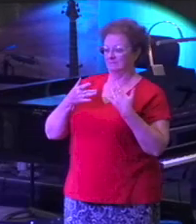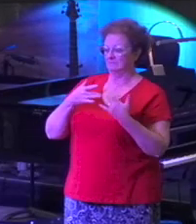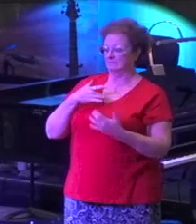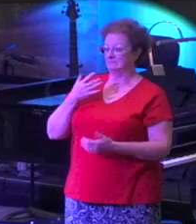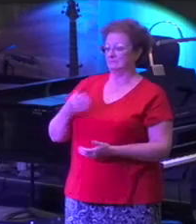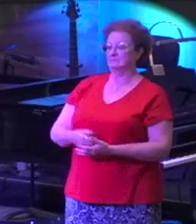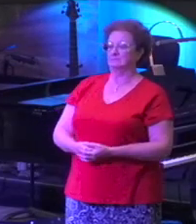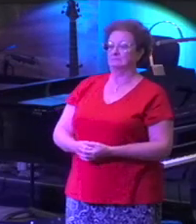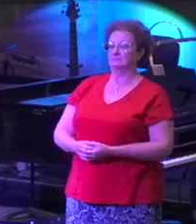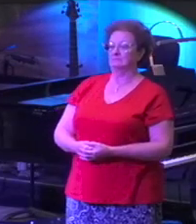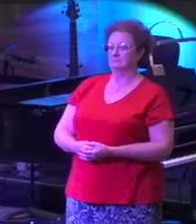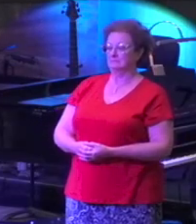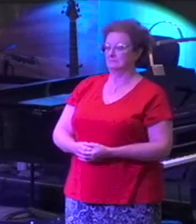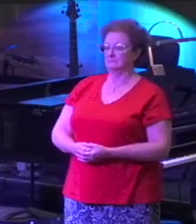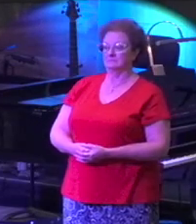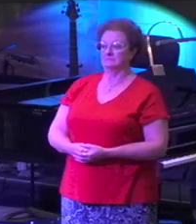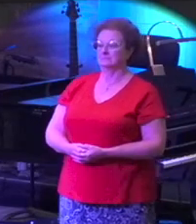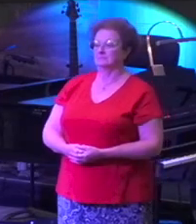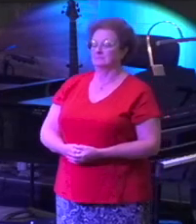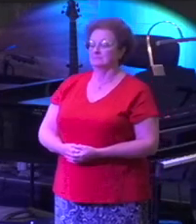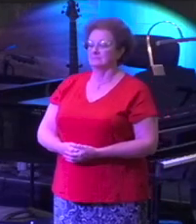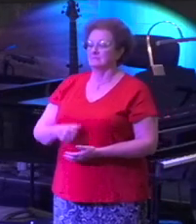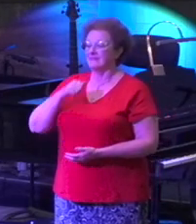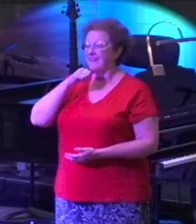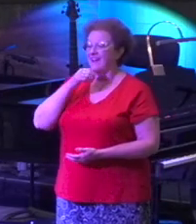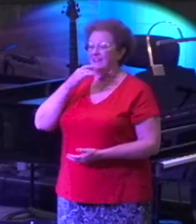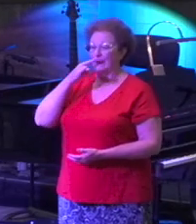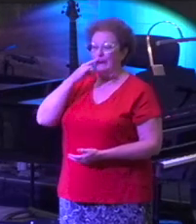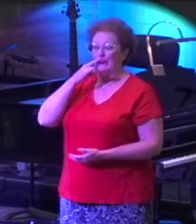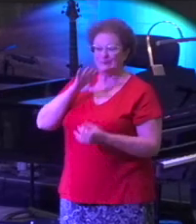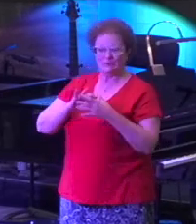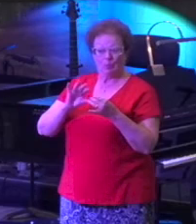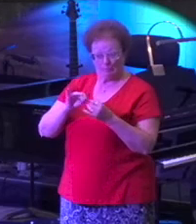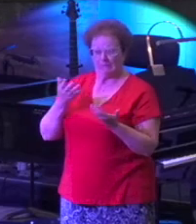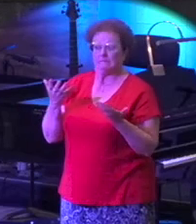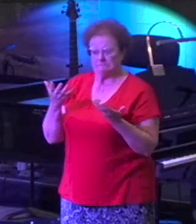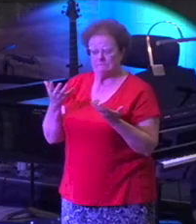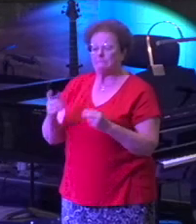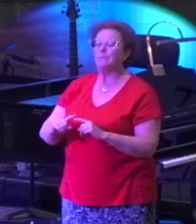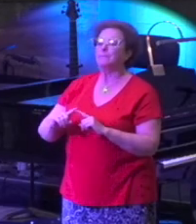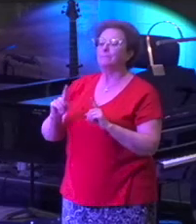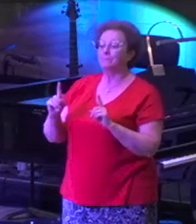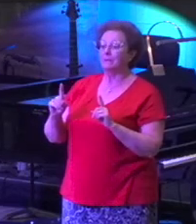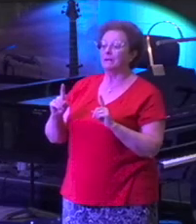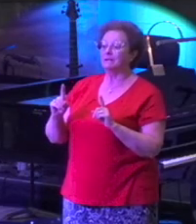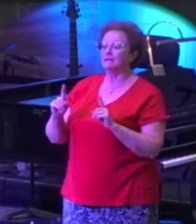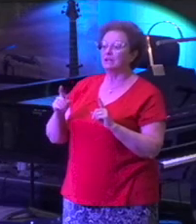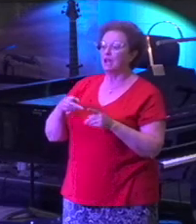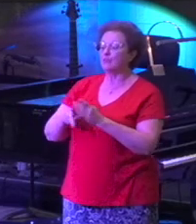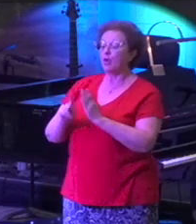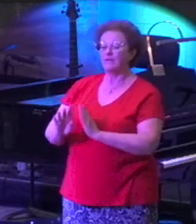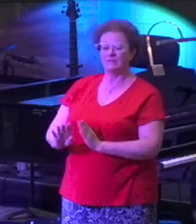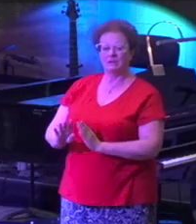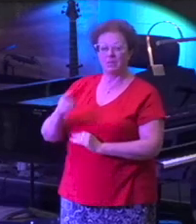after all, is it? Amen? What a nightmare. All this prophet could think to do at that moment,